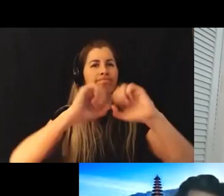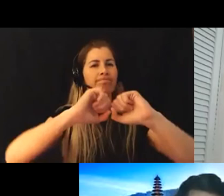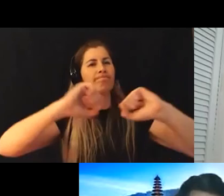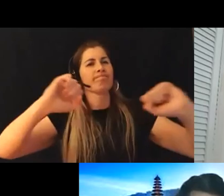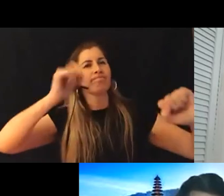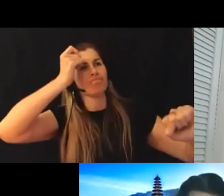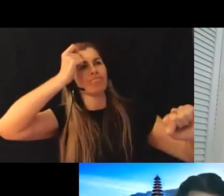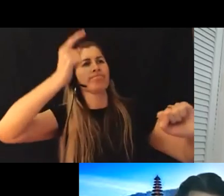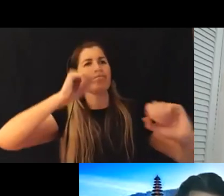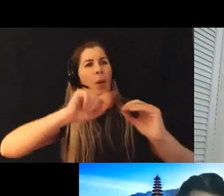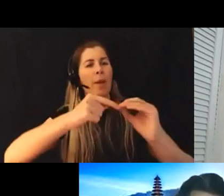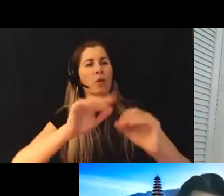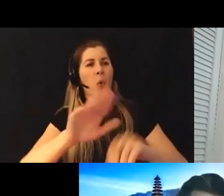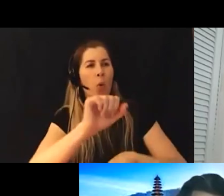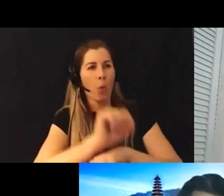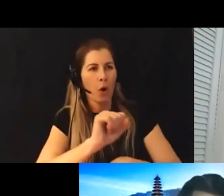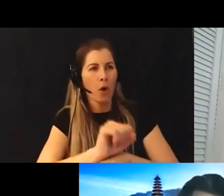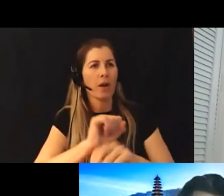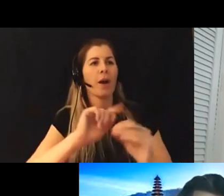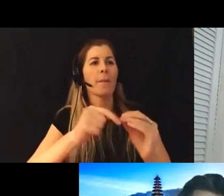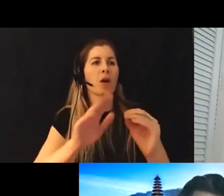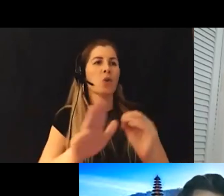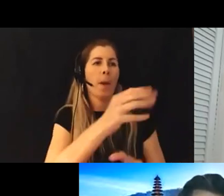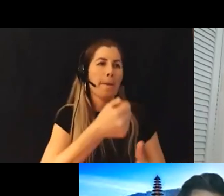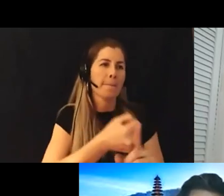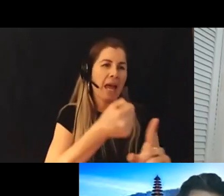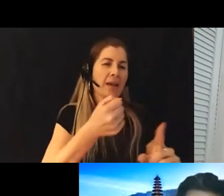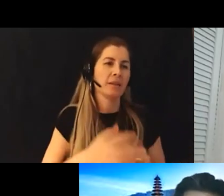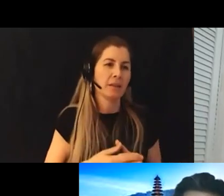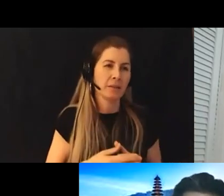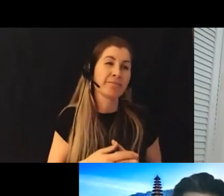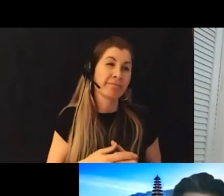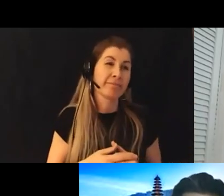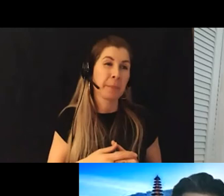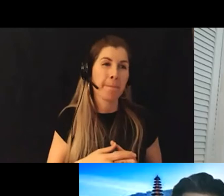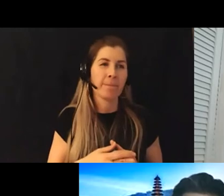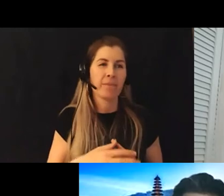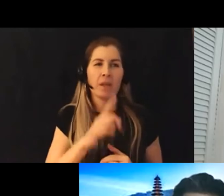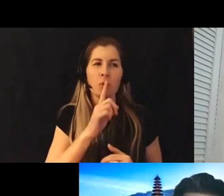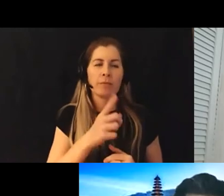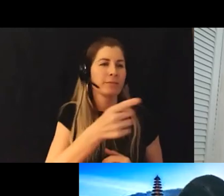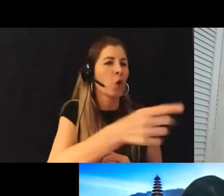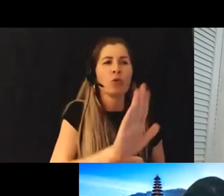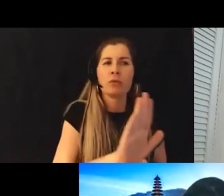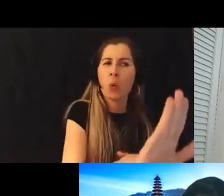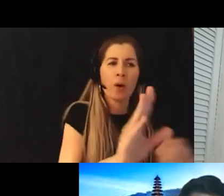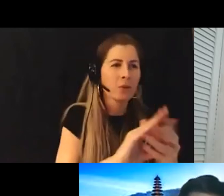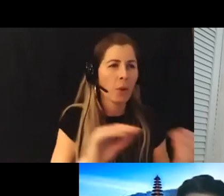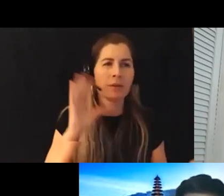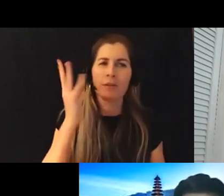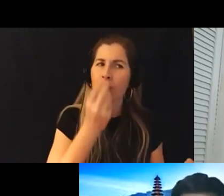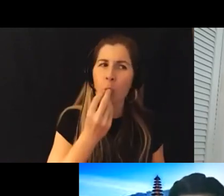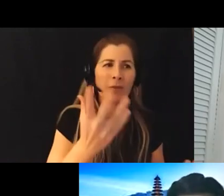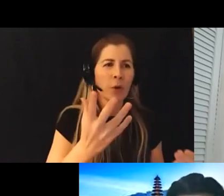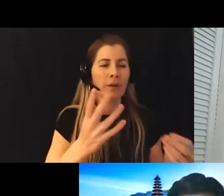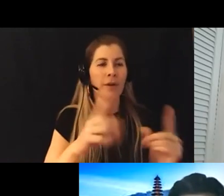about your work, about your impact. Everyone has said it beautifully, but that's just another way to think about